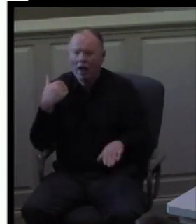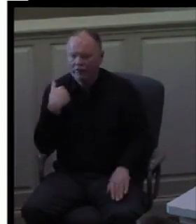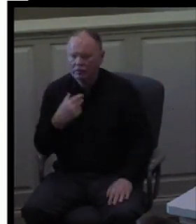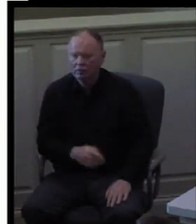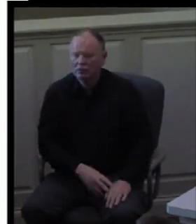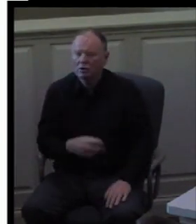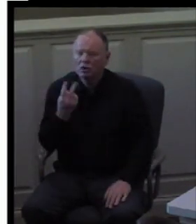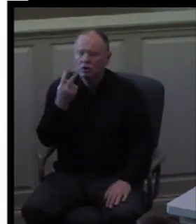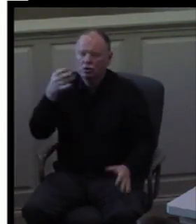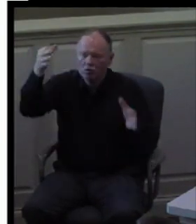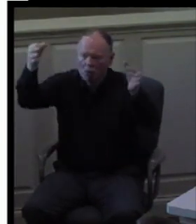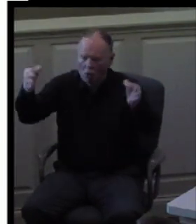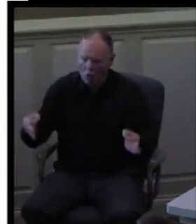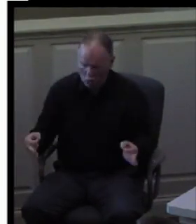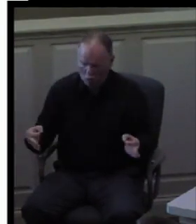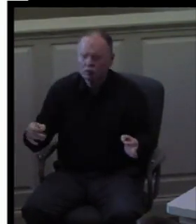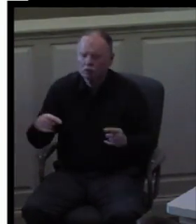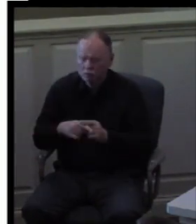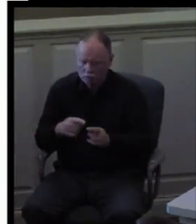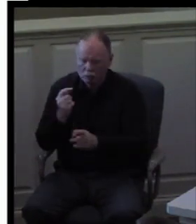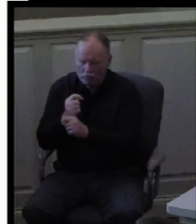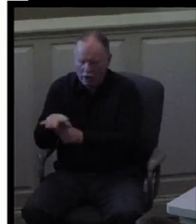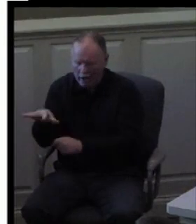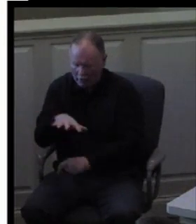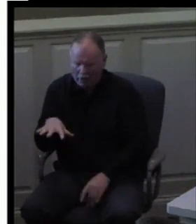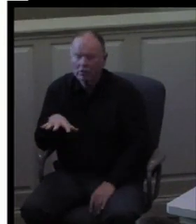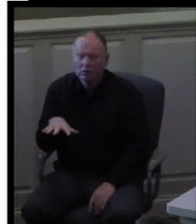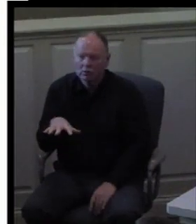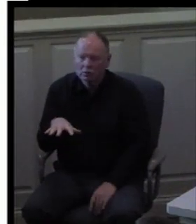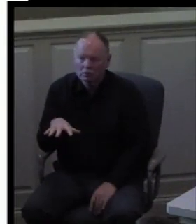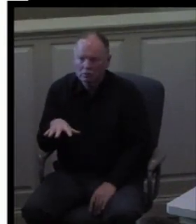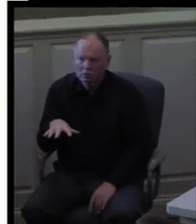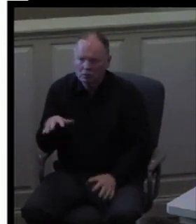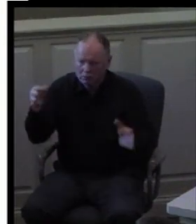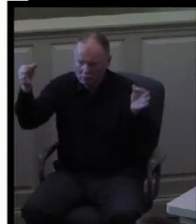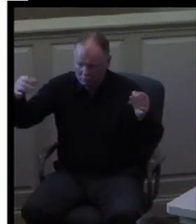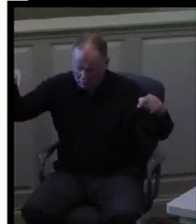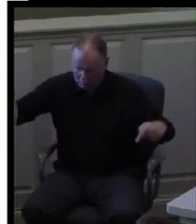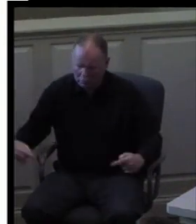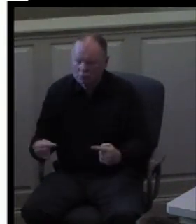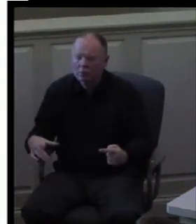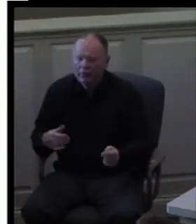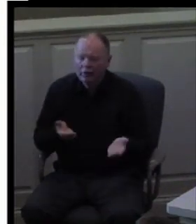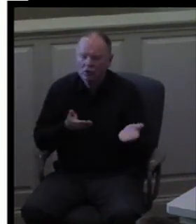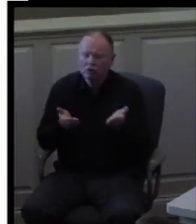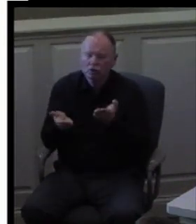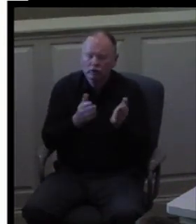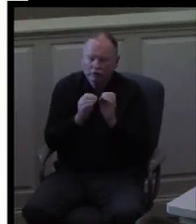2 fire poles down into the lead you down into the apparatus bay, and then a service mezzanine here where they can also do